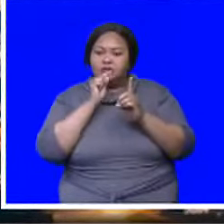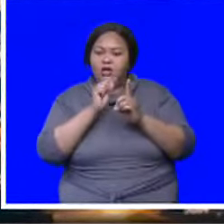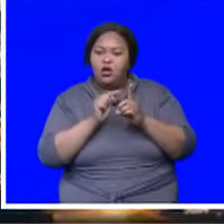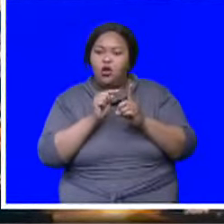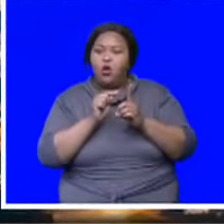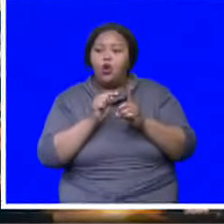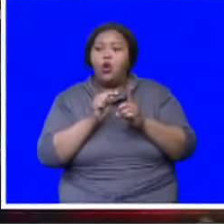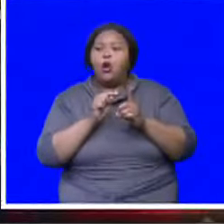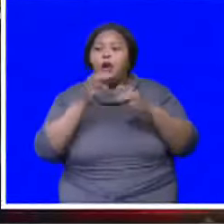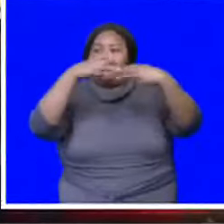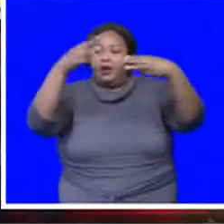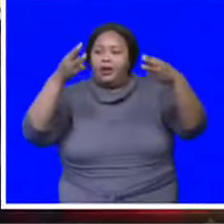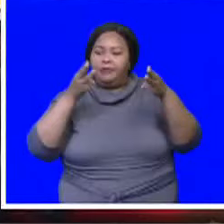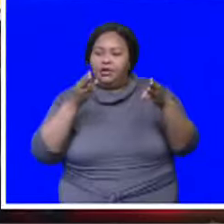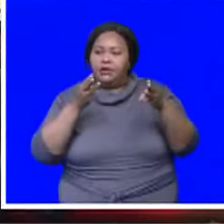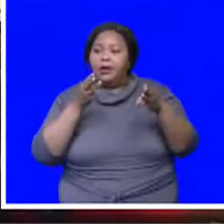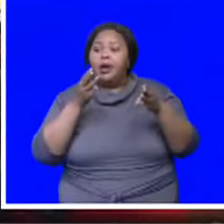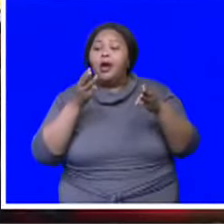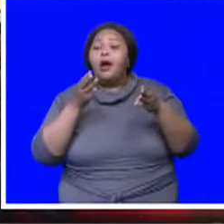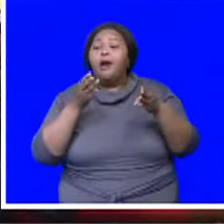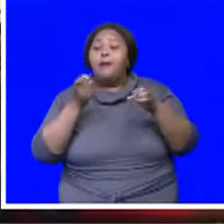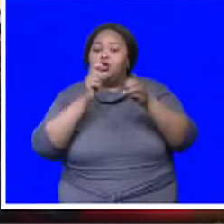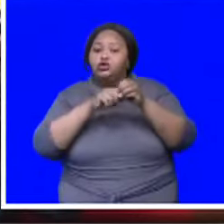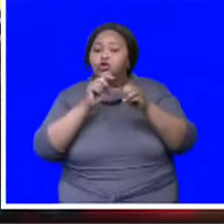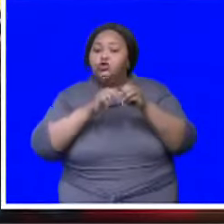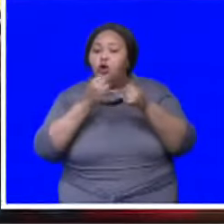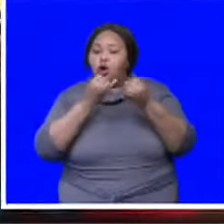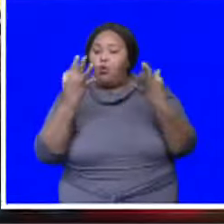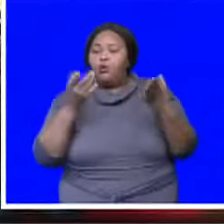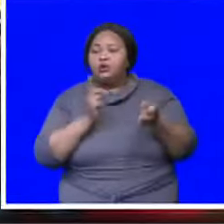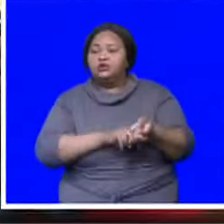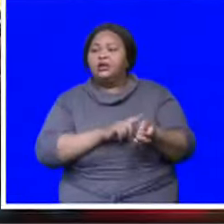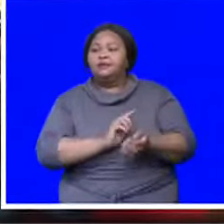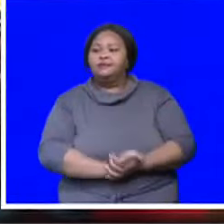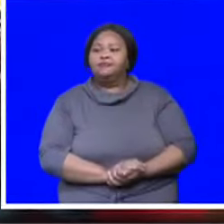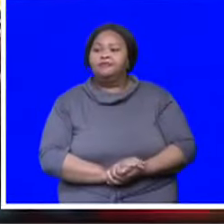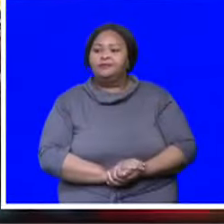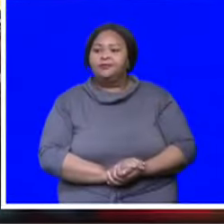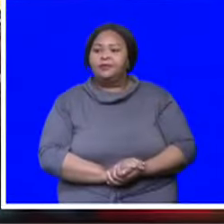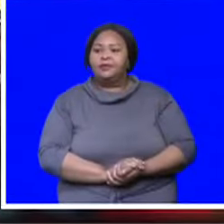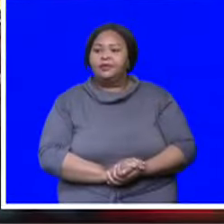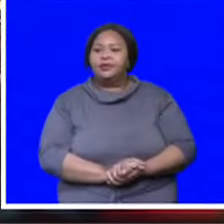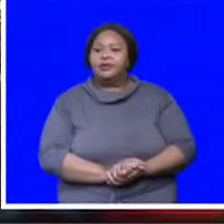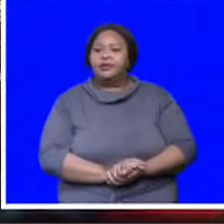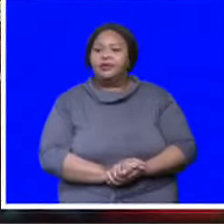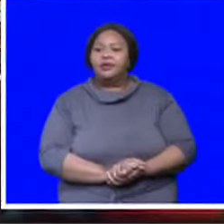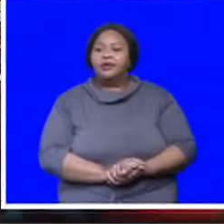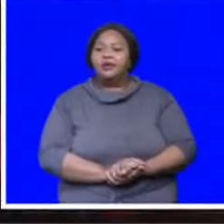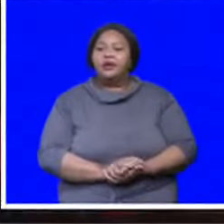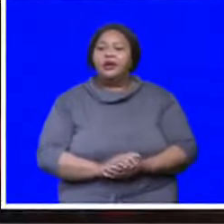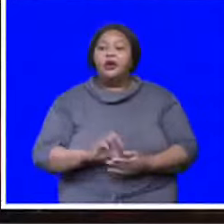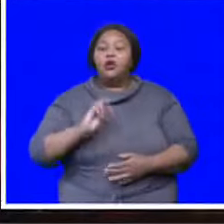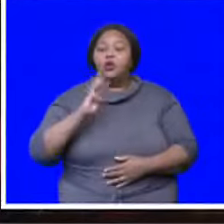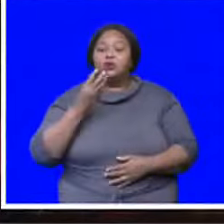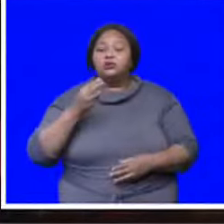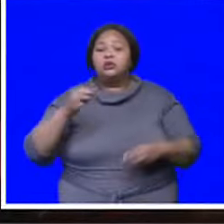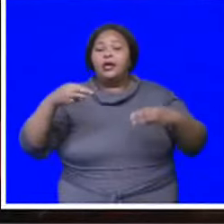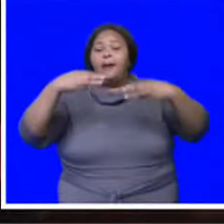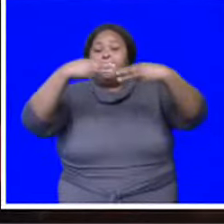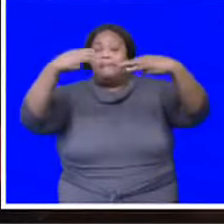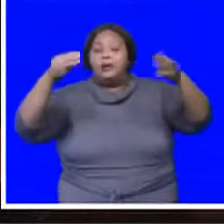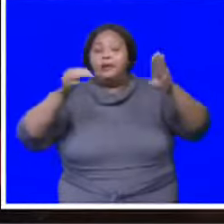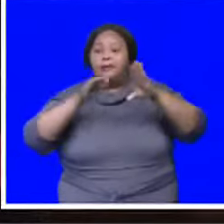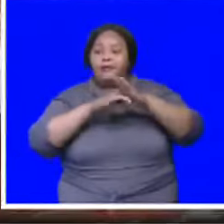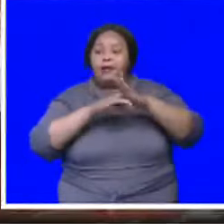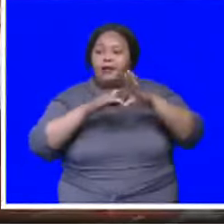20. On Wednesday, when the House of Assembly was on session, some members of Parliament wanted to know from the Deputy Speaker